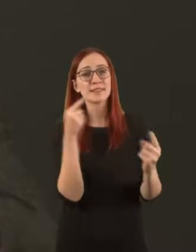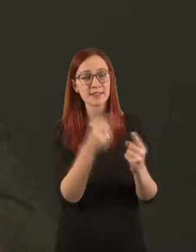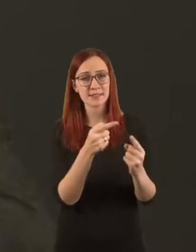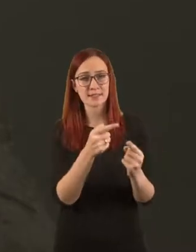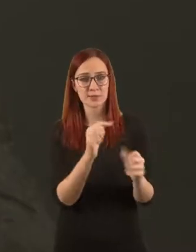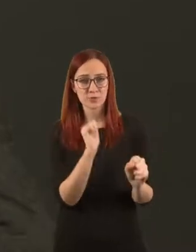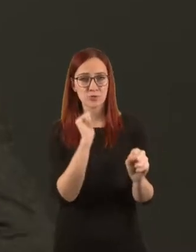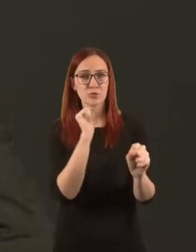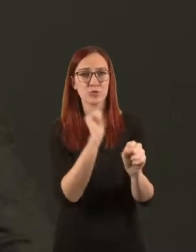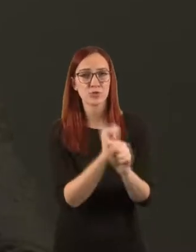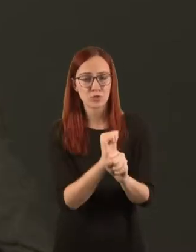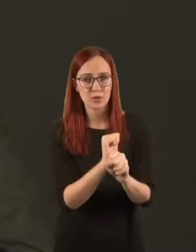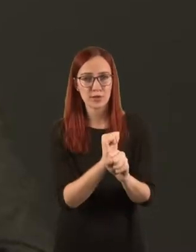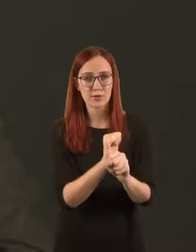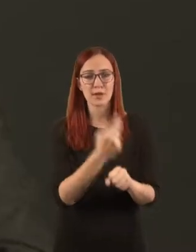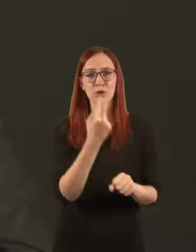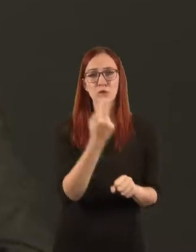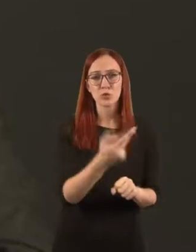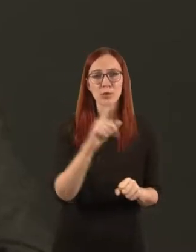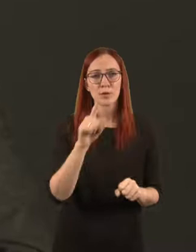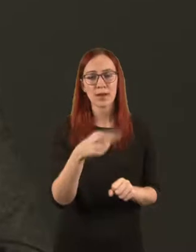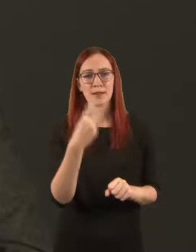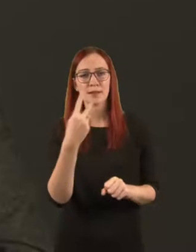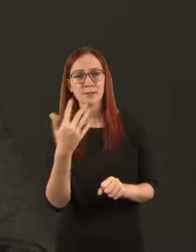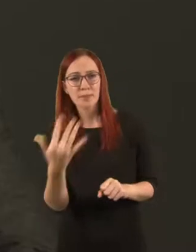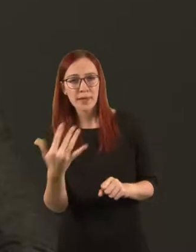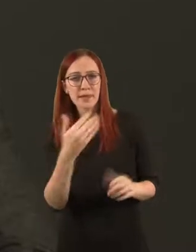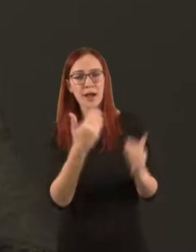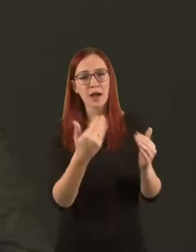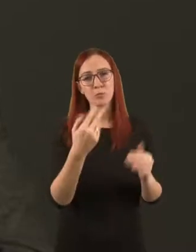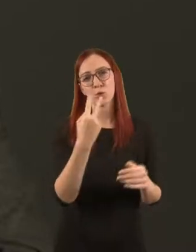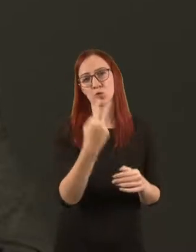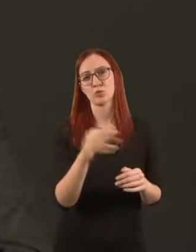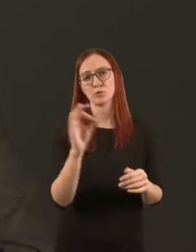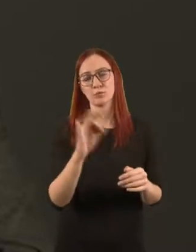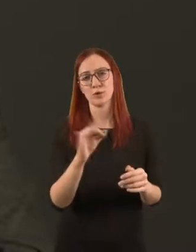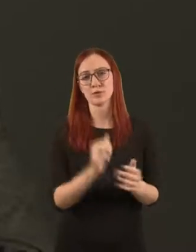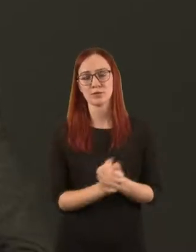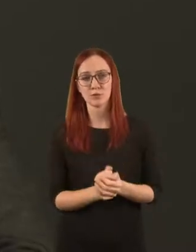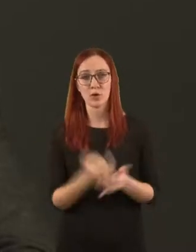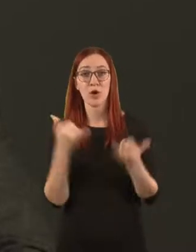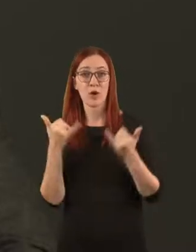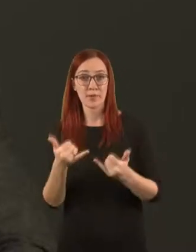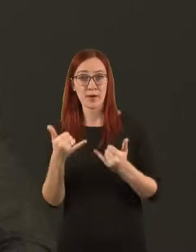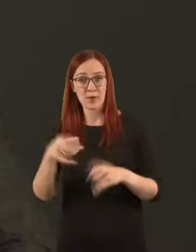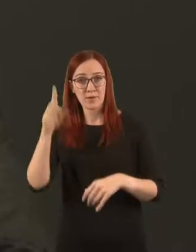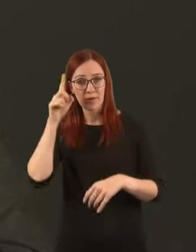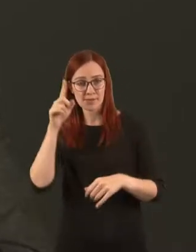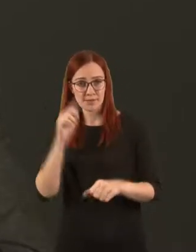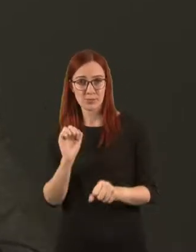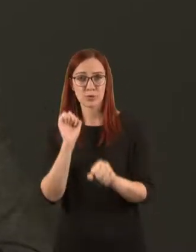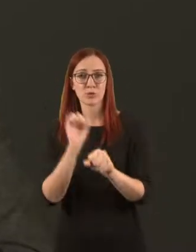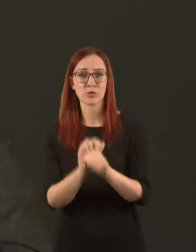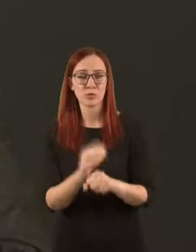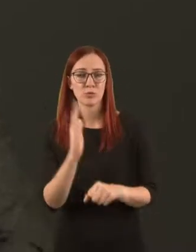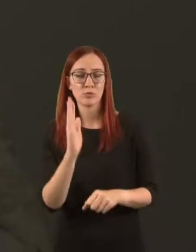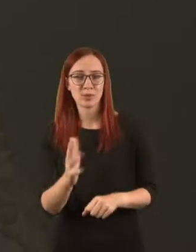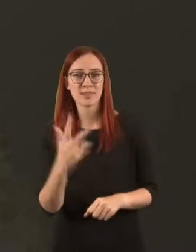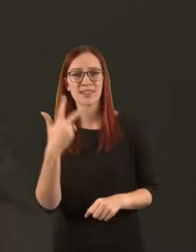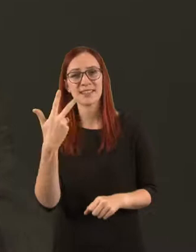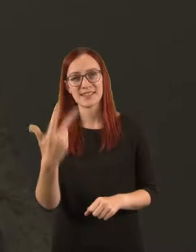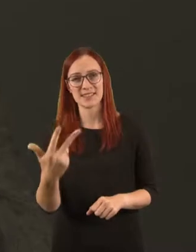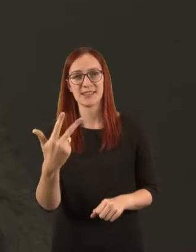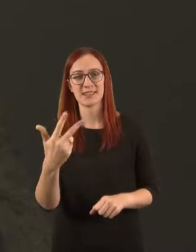the climate change, the Paris Agreement are just not ambitious